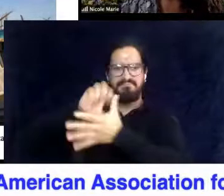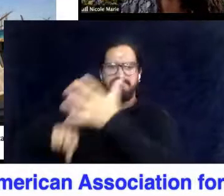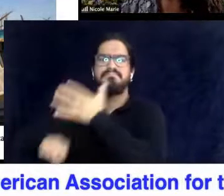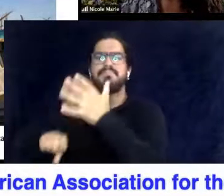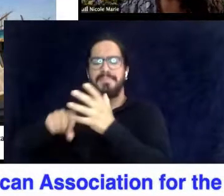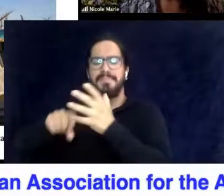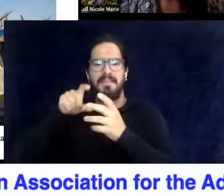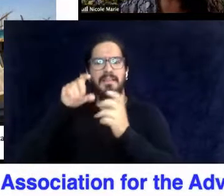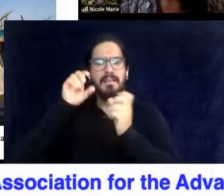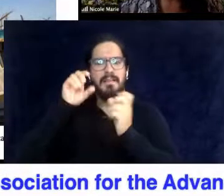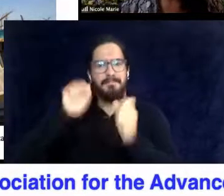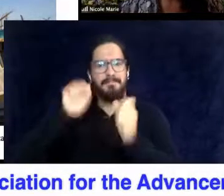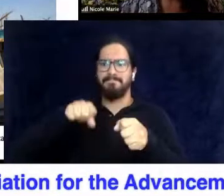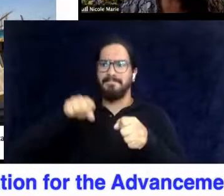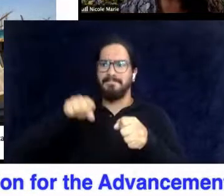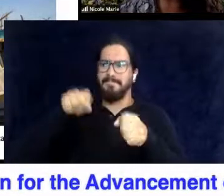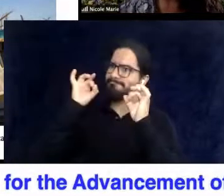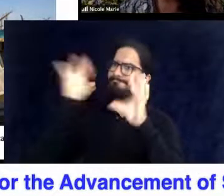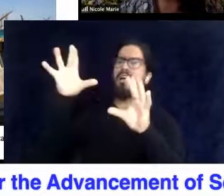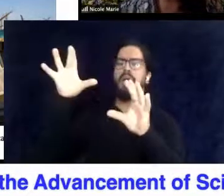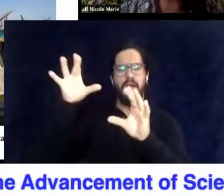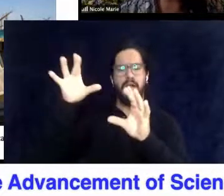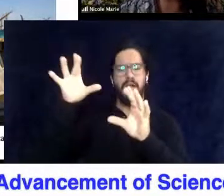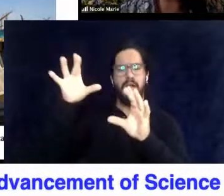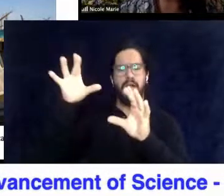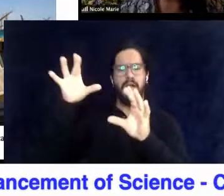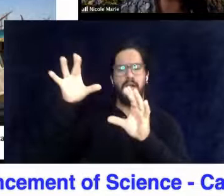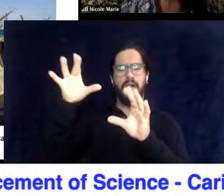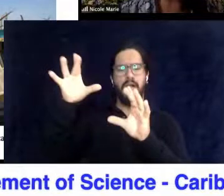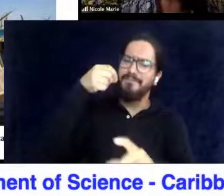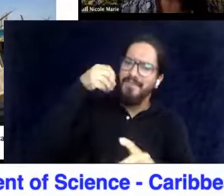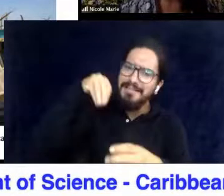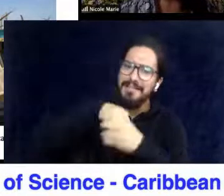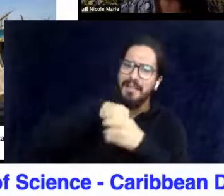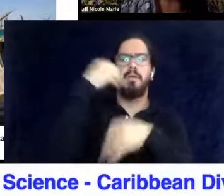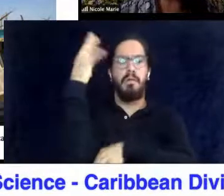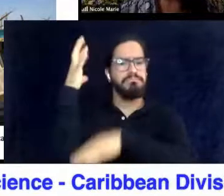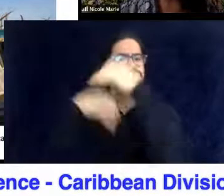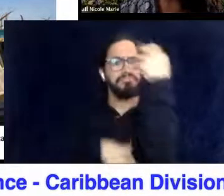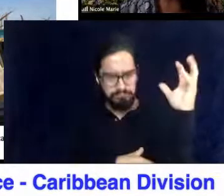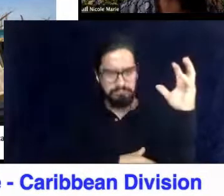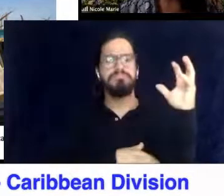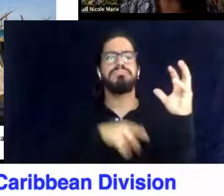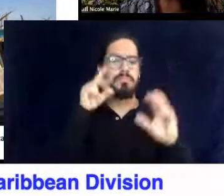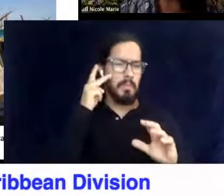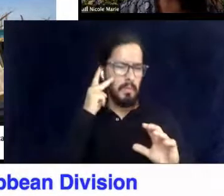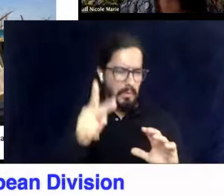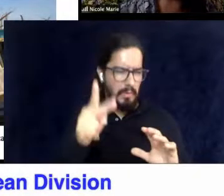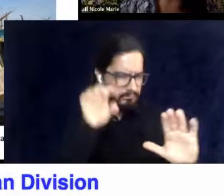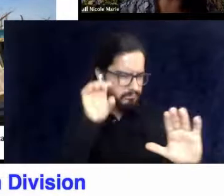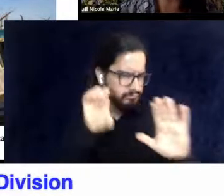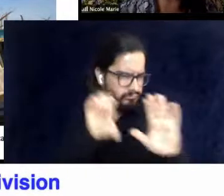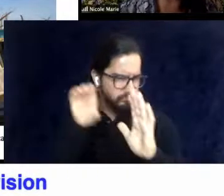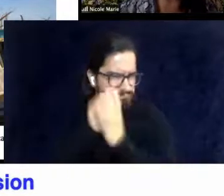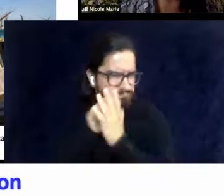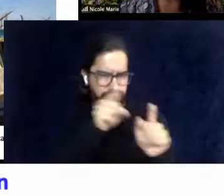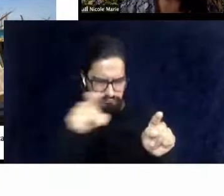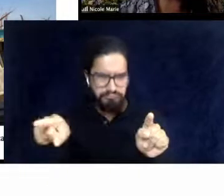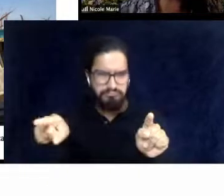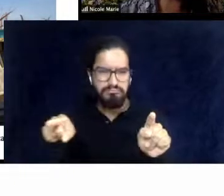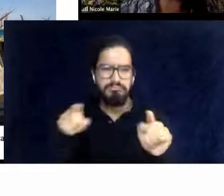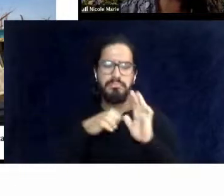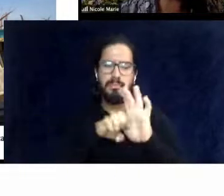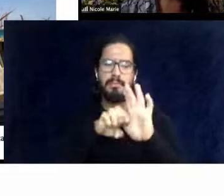severe impacts on forest ecosystems and the plant communities within, as you can see in the images that I'm showing you today. Strong winds,